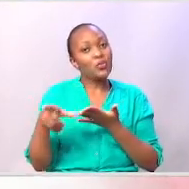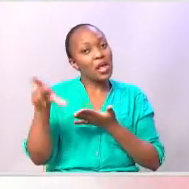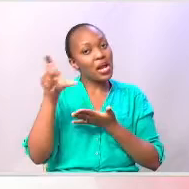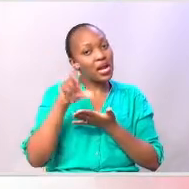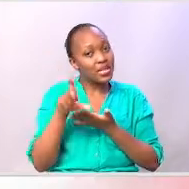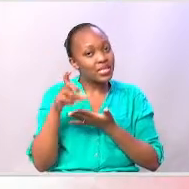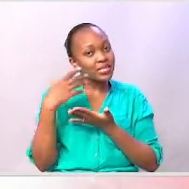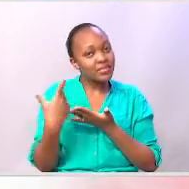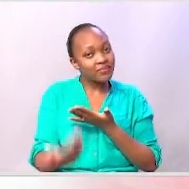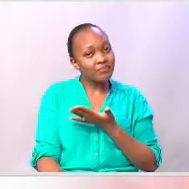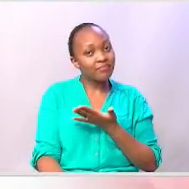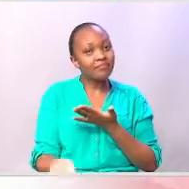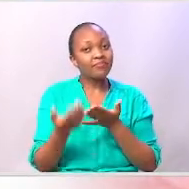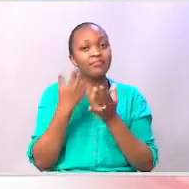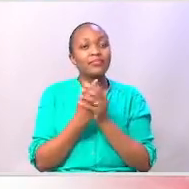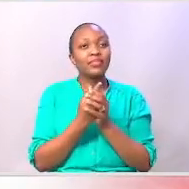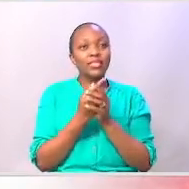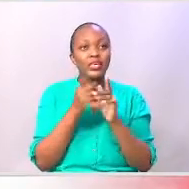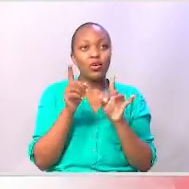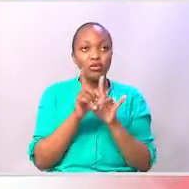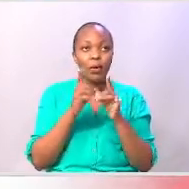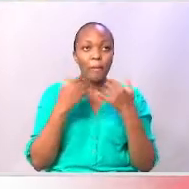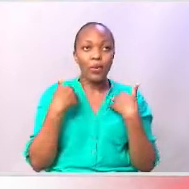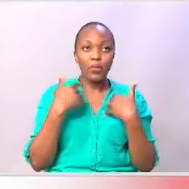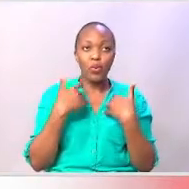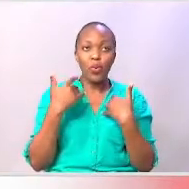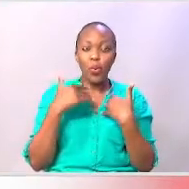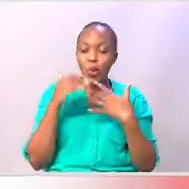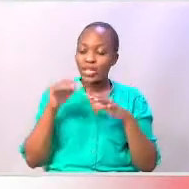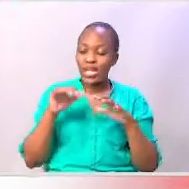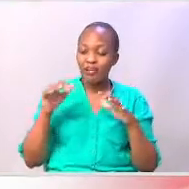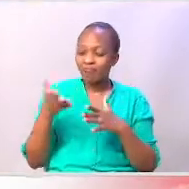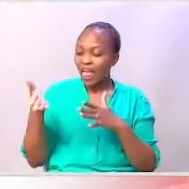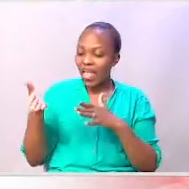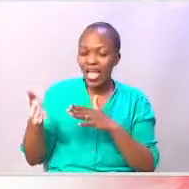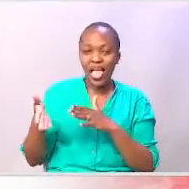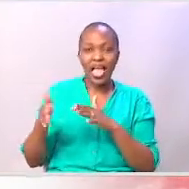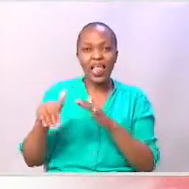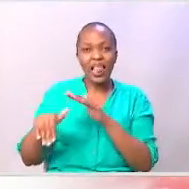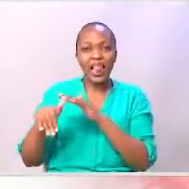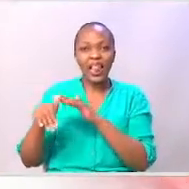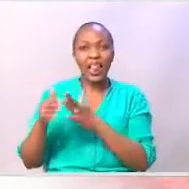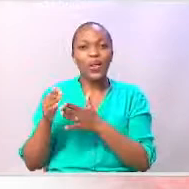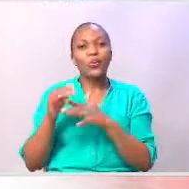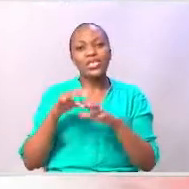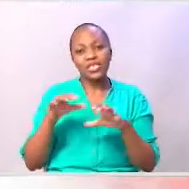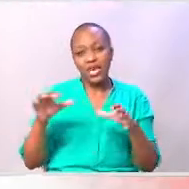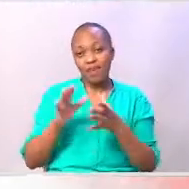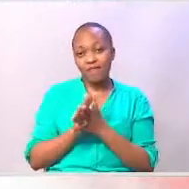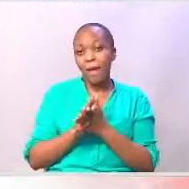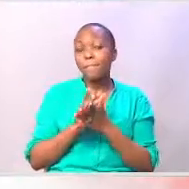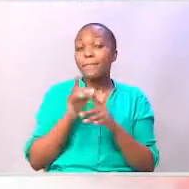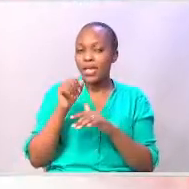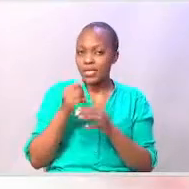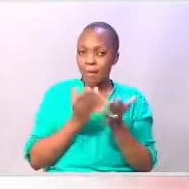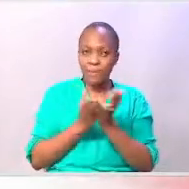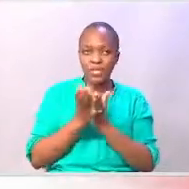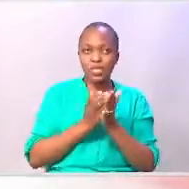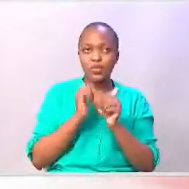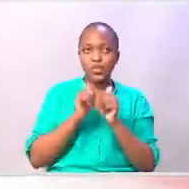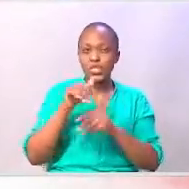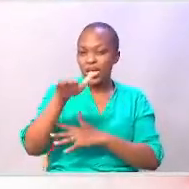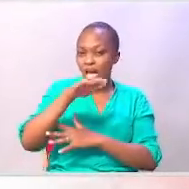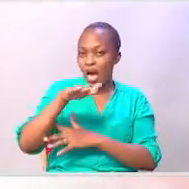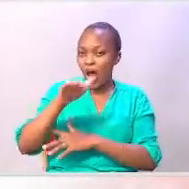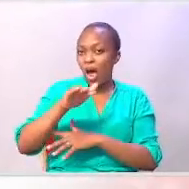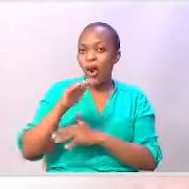tena watu wa chini chini tena wataumia. Though the business in the city is expected to improve, locals who